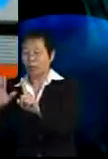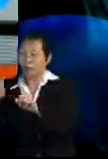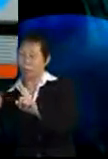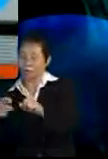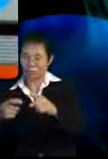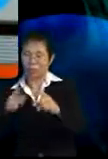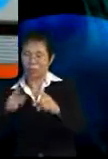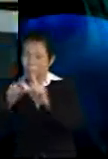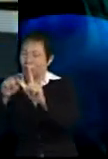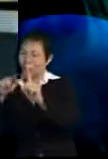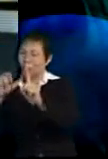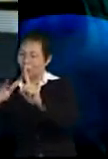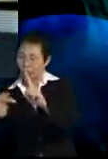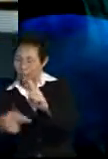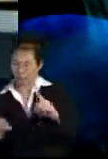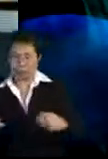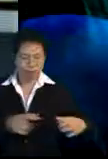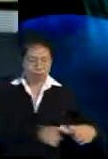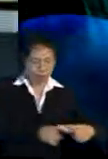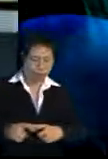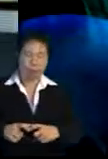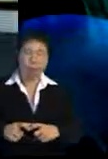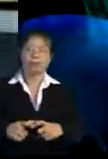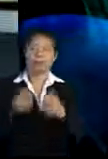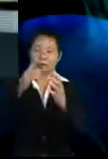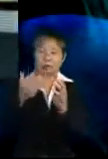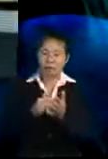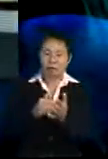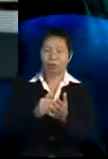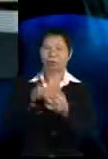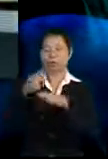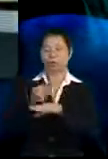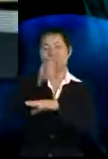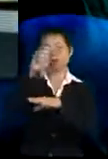Newton. Now, we'll use sandpaper.